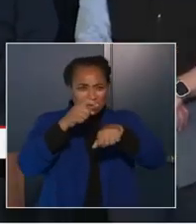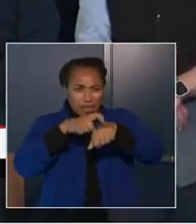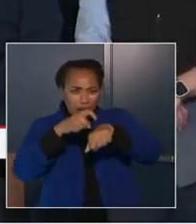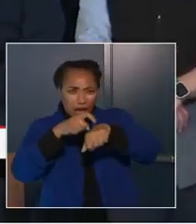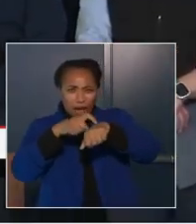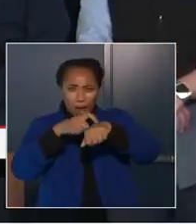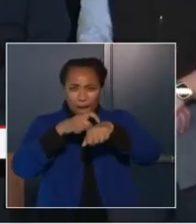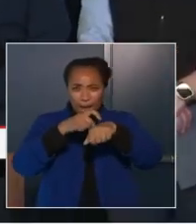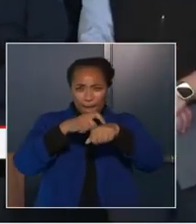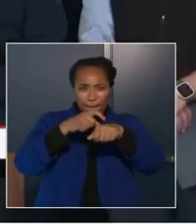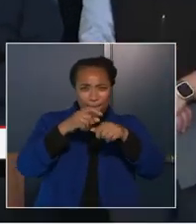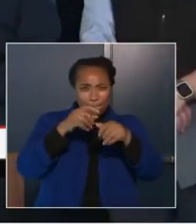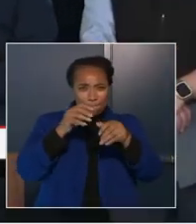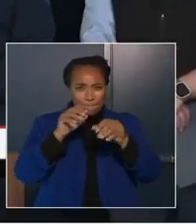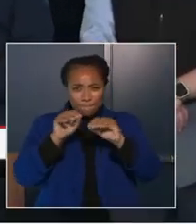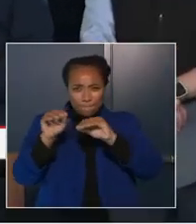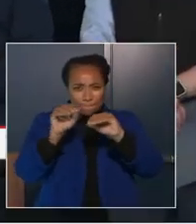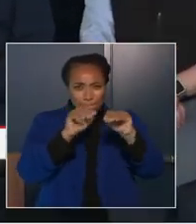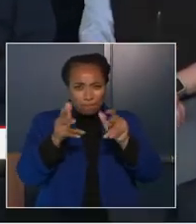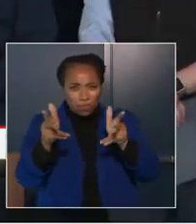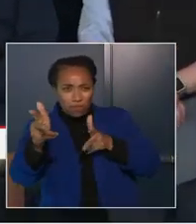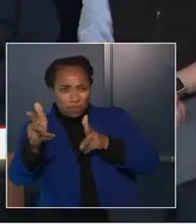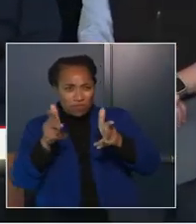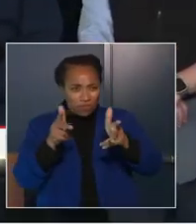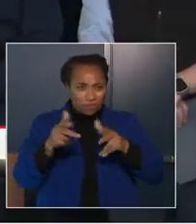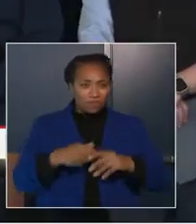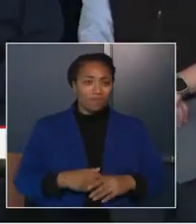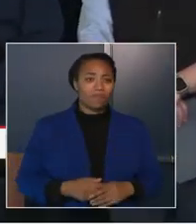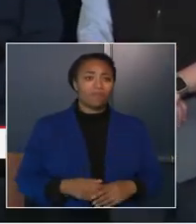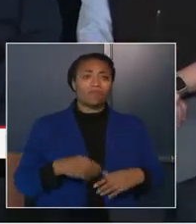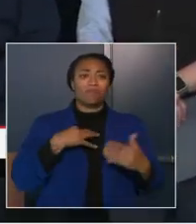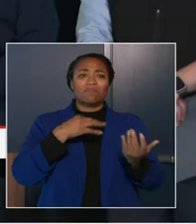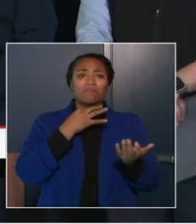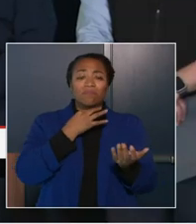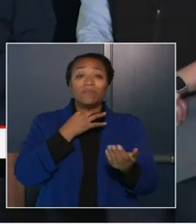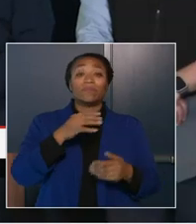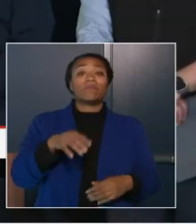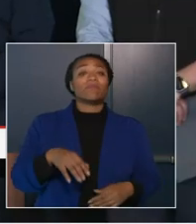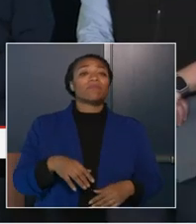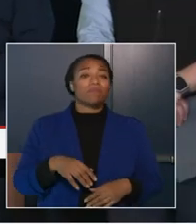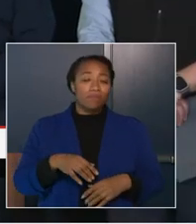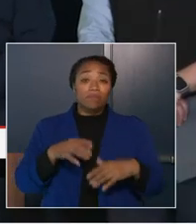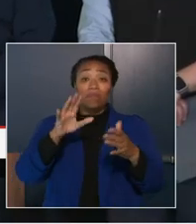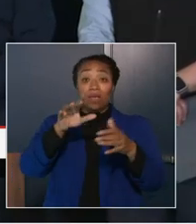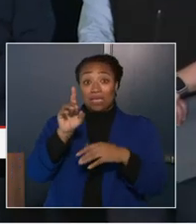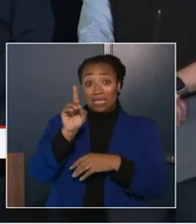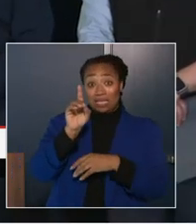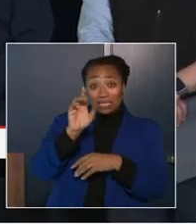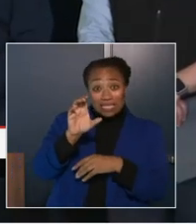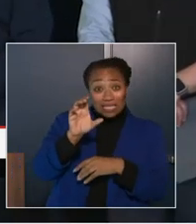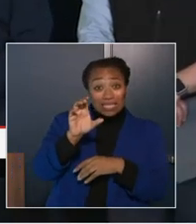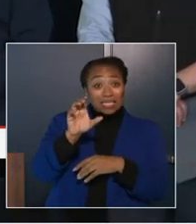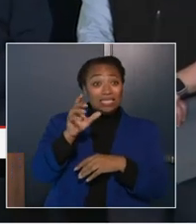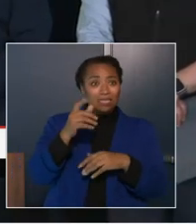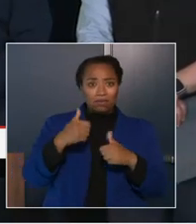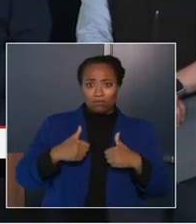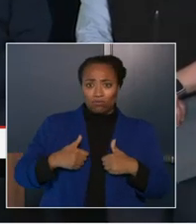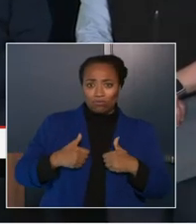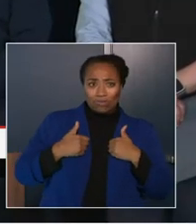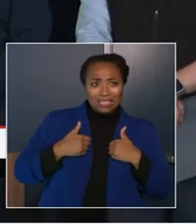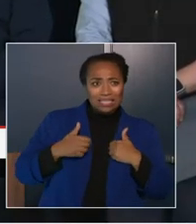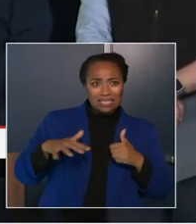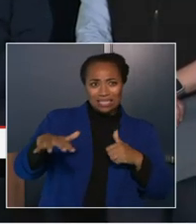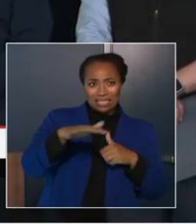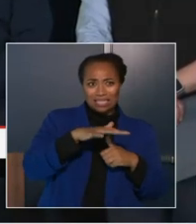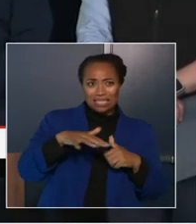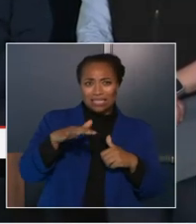neighbor in Northeast D.C. or wherever in D.C. and live on a smaller residential street, when can I expect my road to be cleared, given what